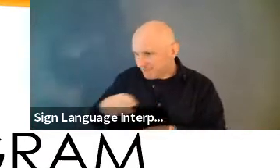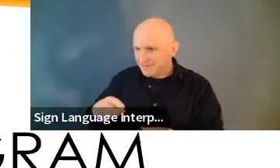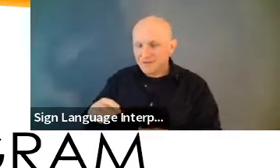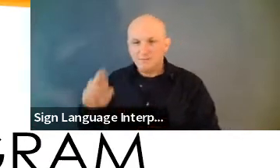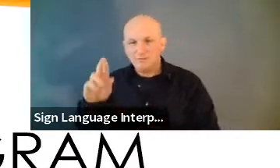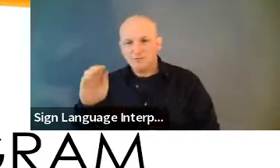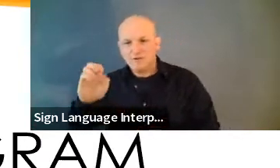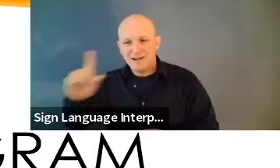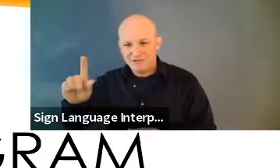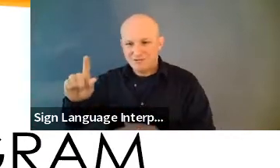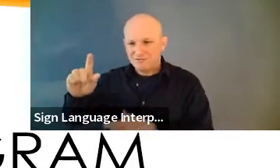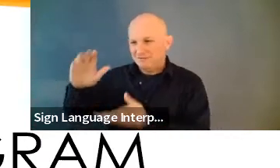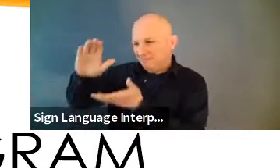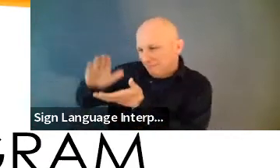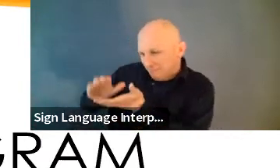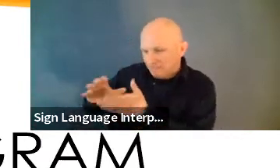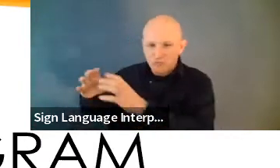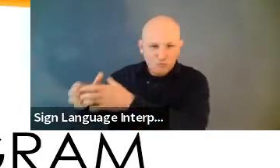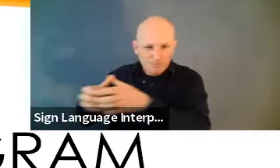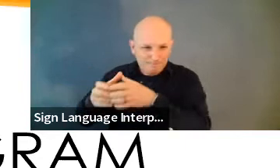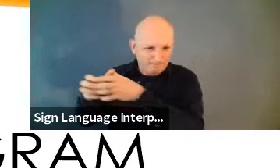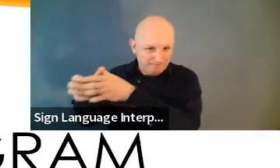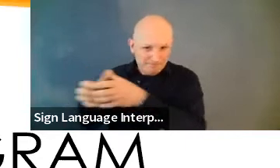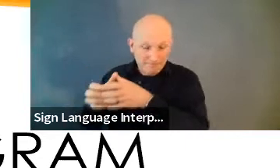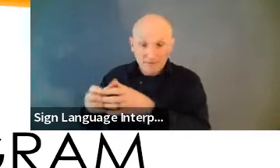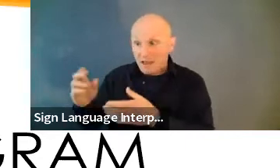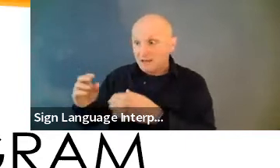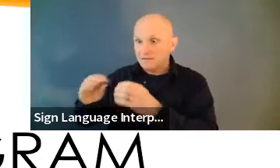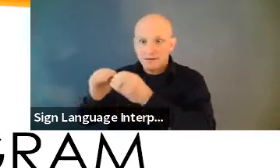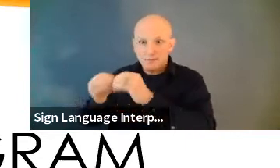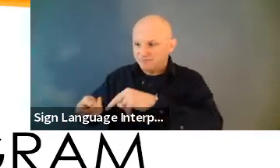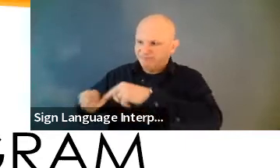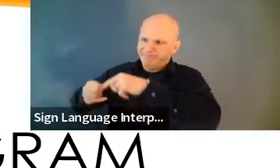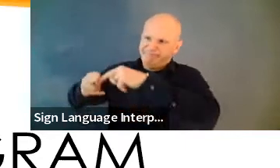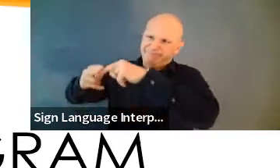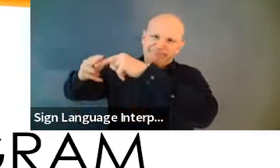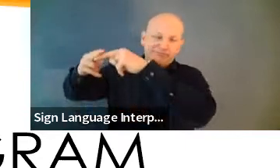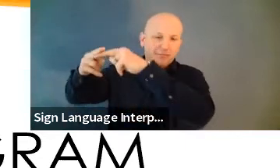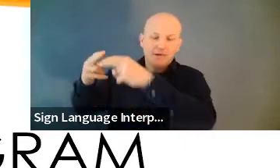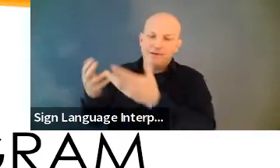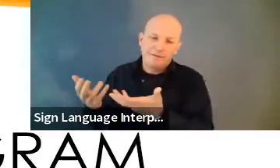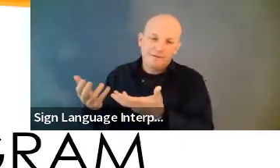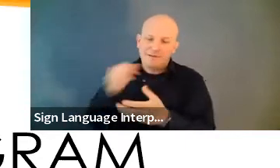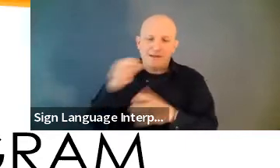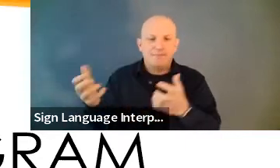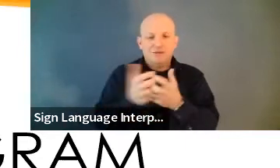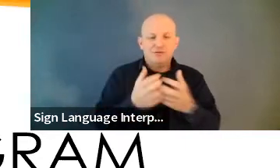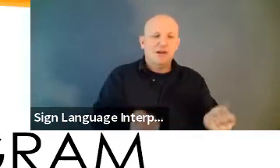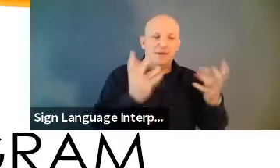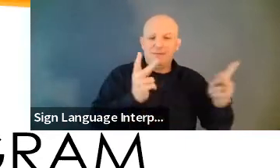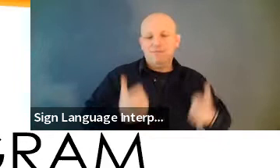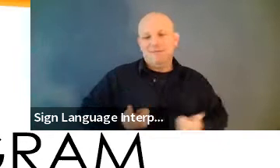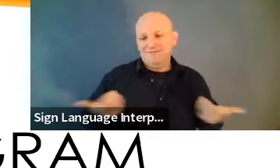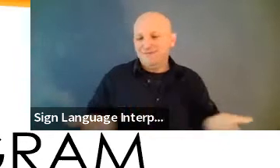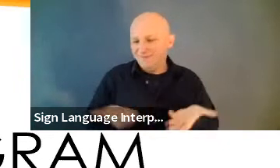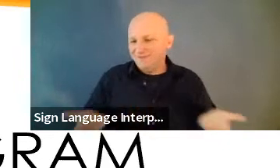group. And this number hasn't been increasing at a pace that is rapid enough to reflect the general population. So understanding